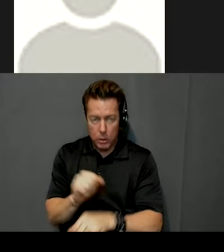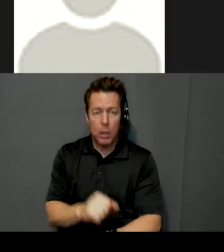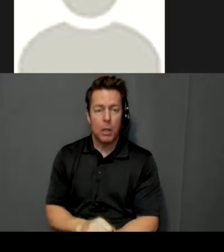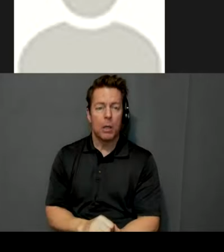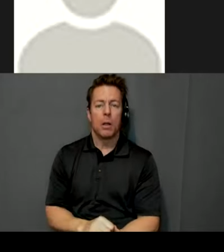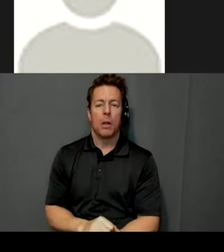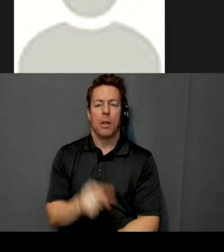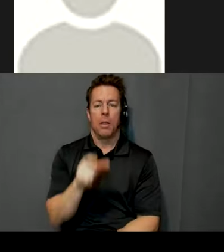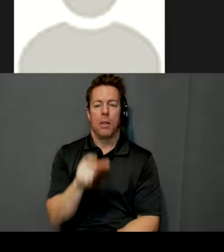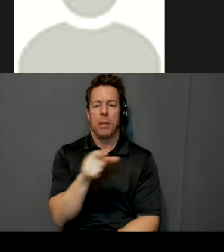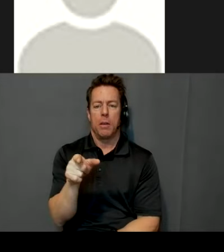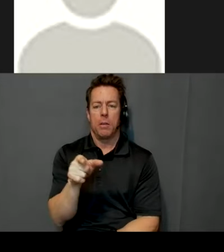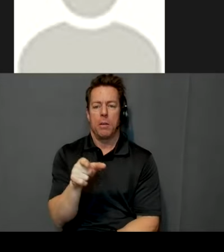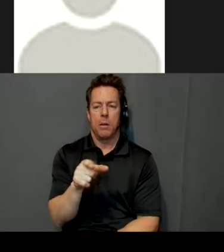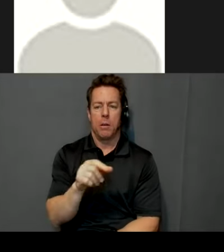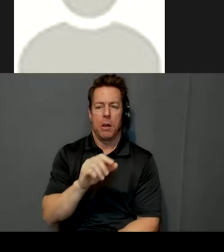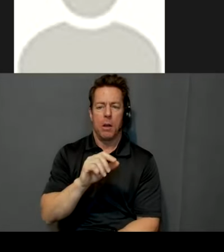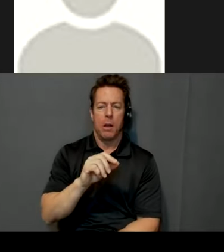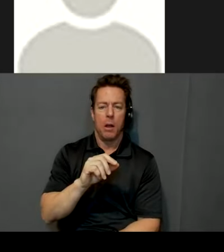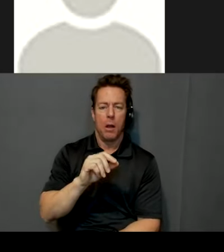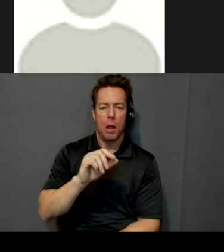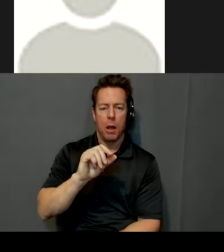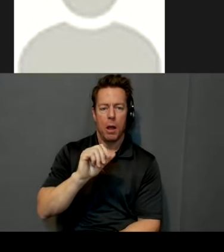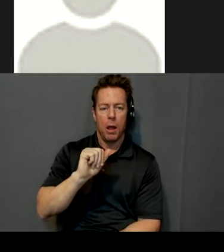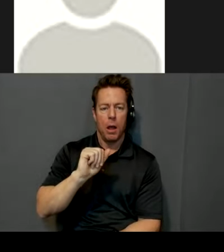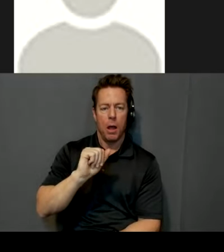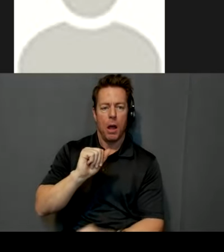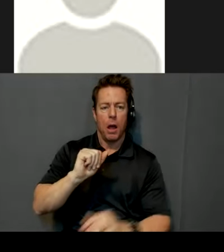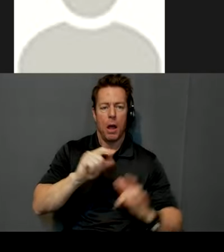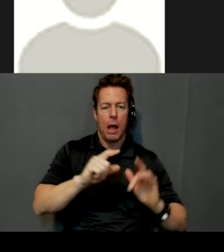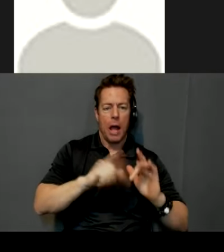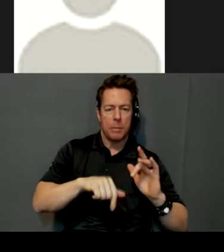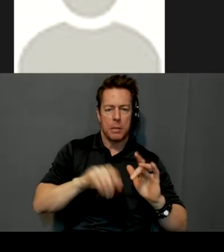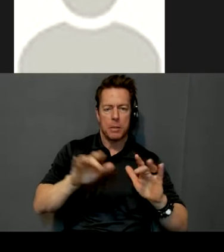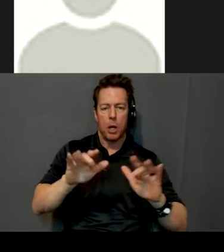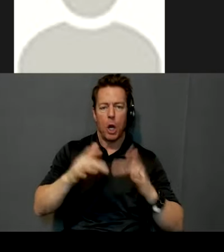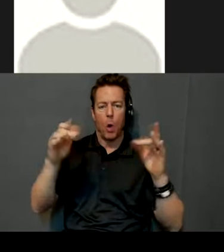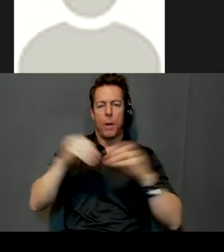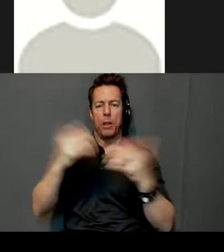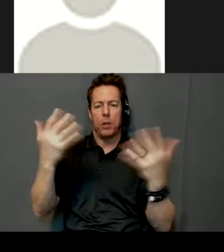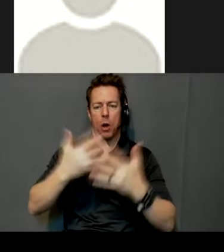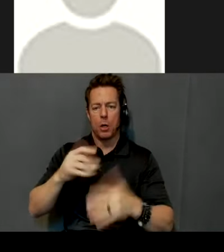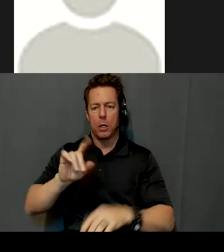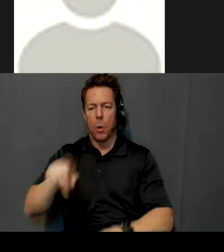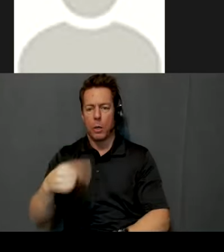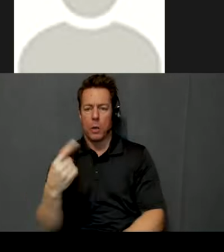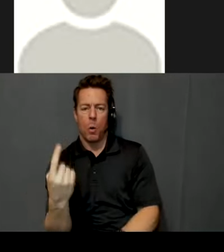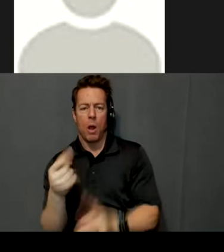These are Absence, A Glow in the Dark, and Only One Left.